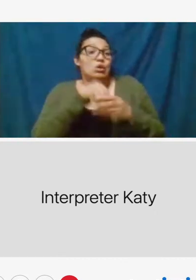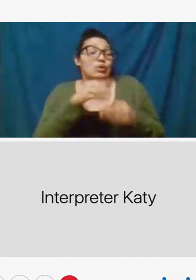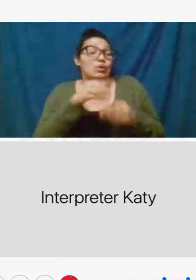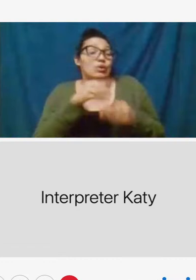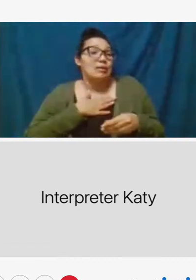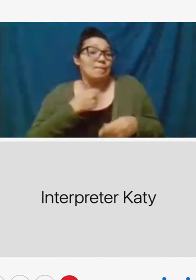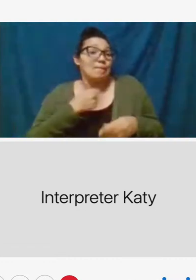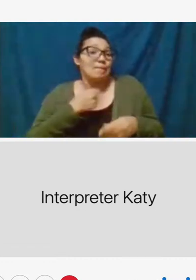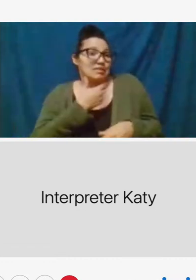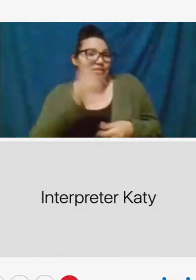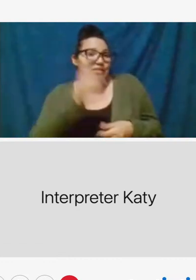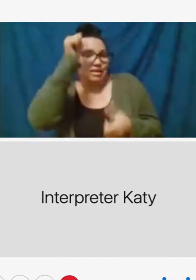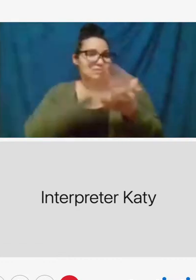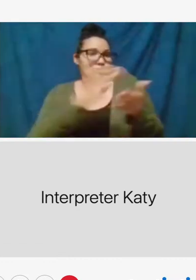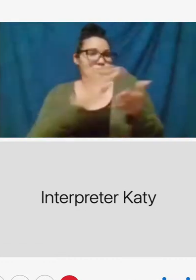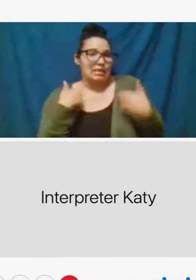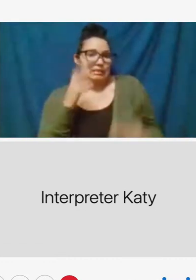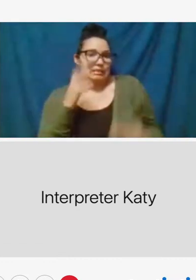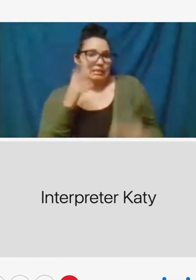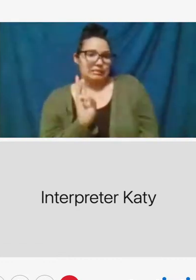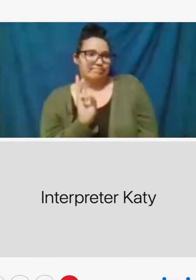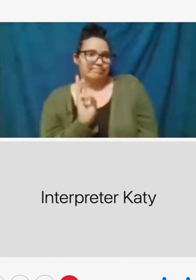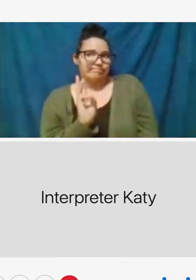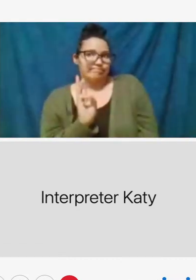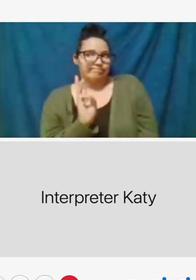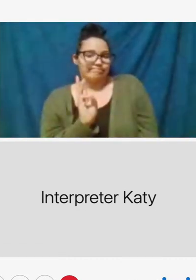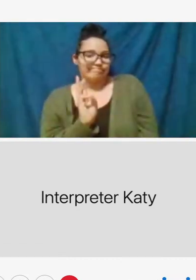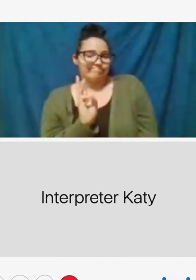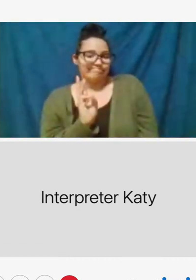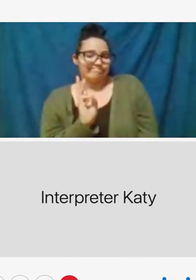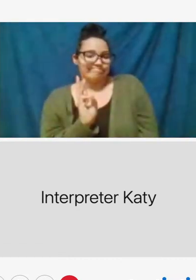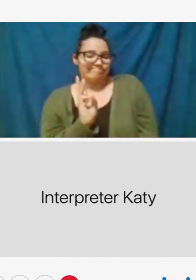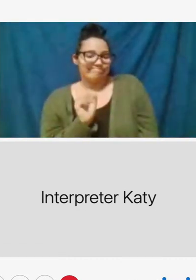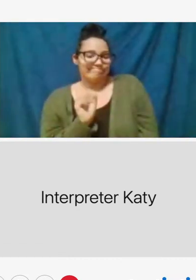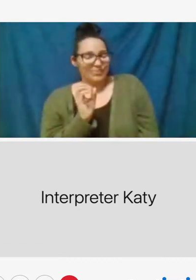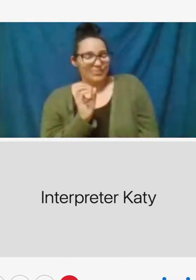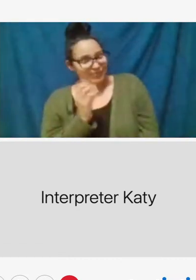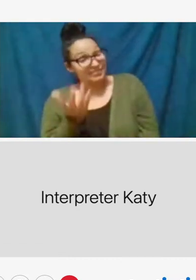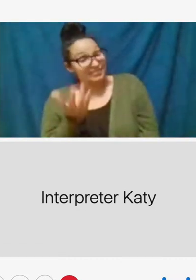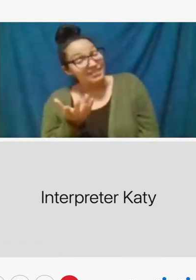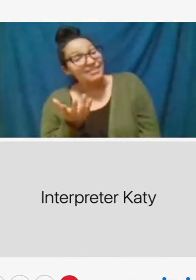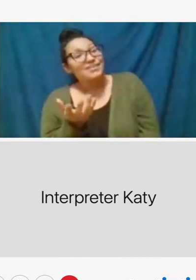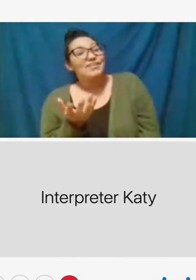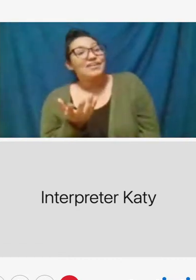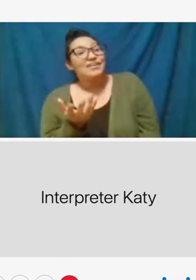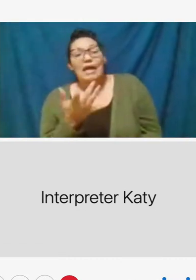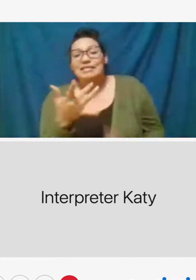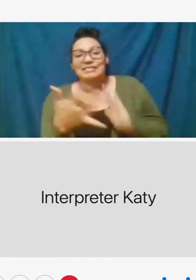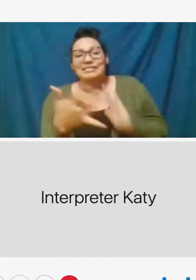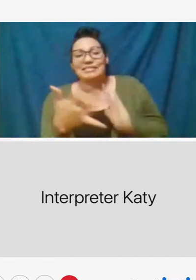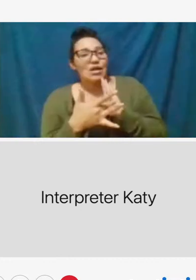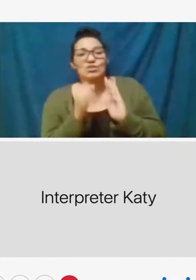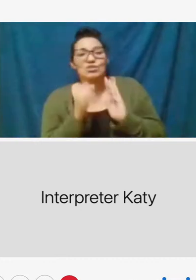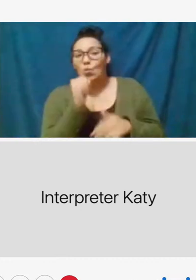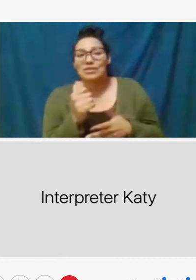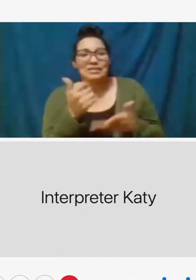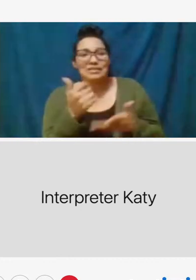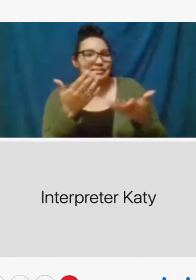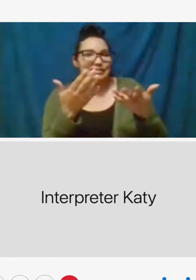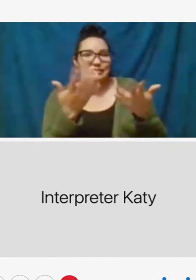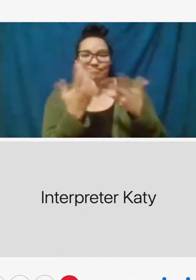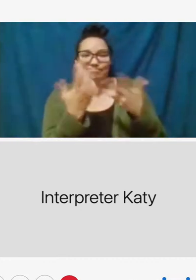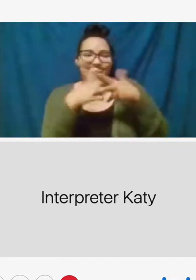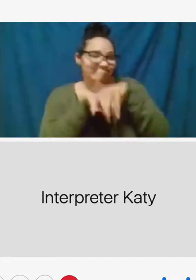six so so it was uh and Technology wasn't being our friend that day um and